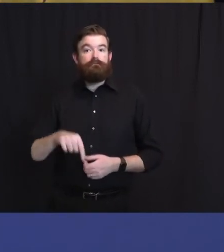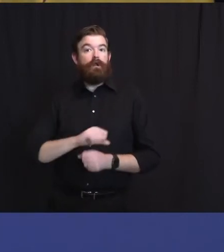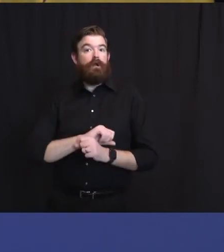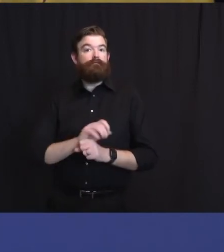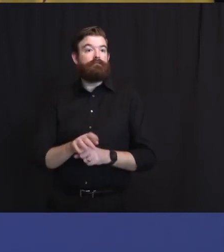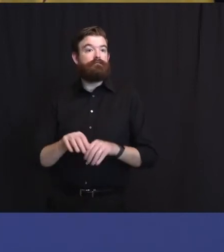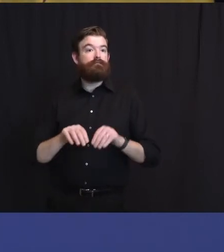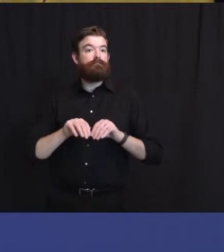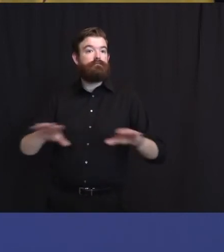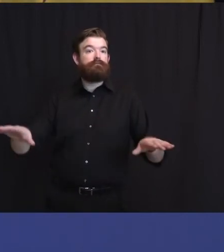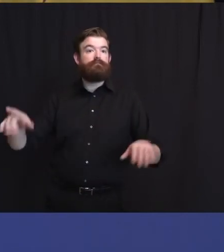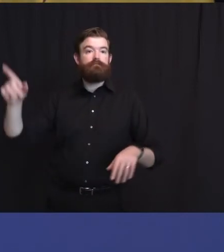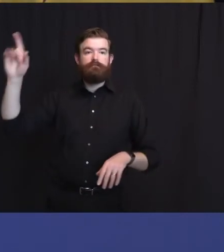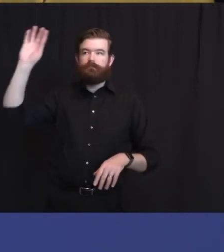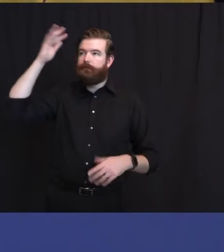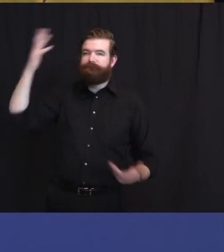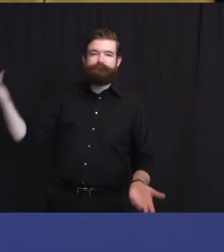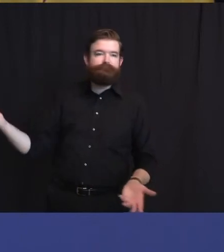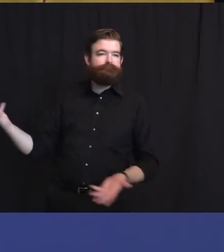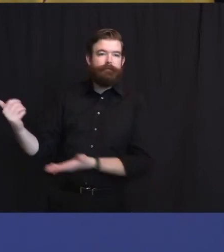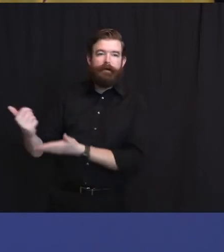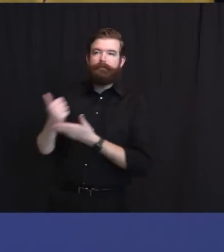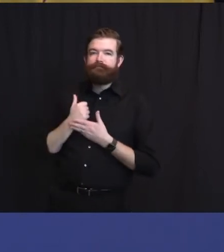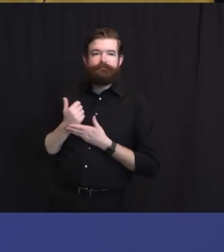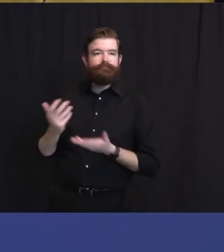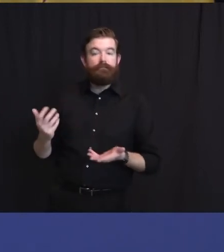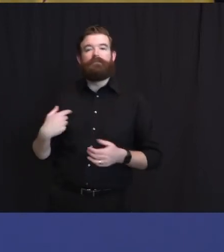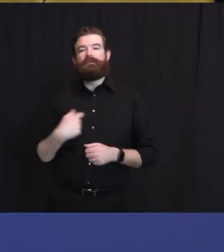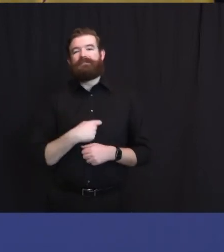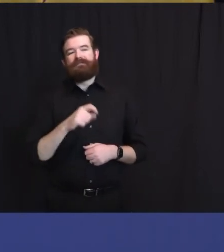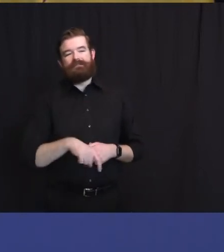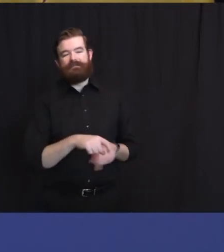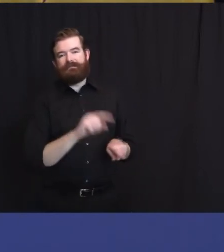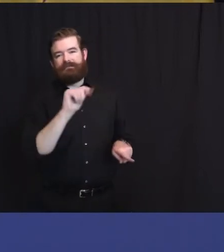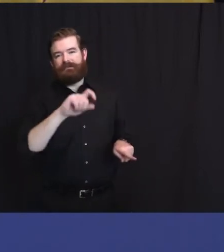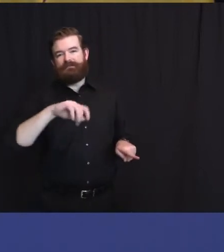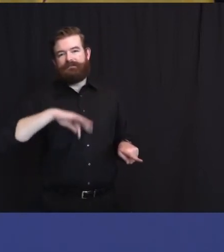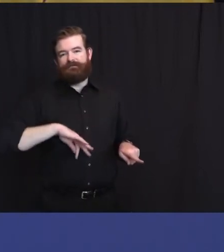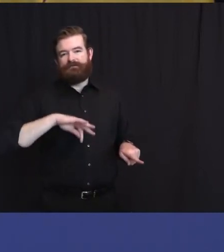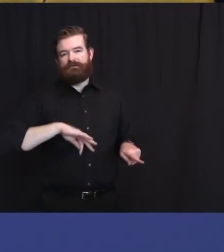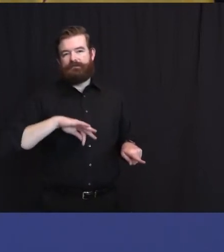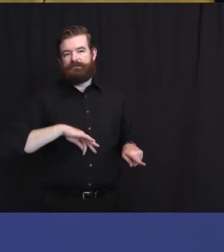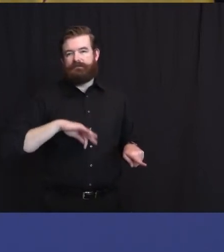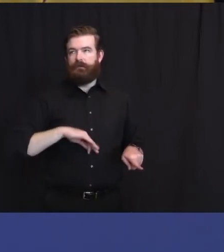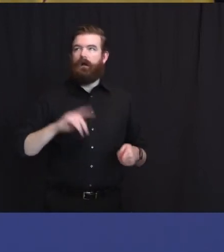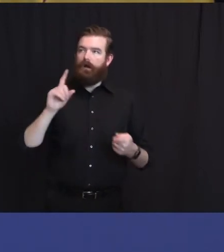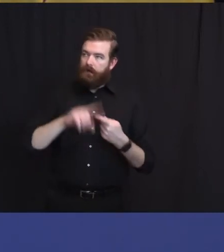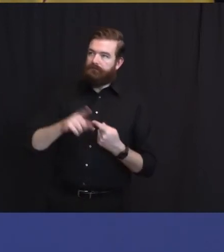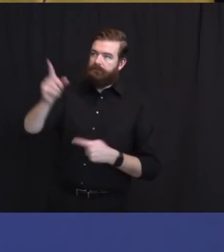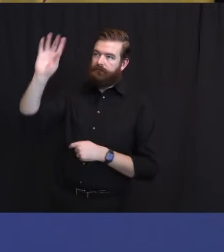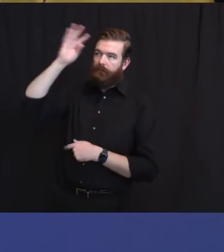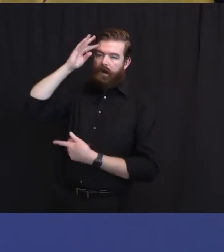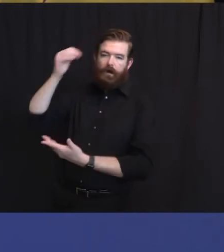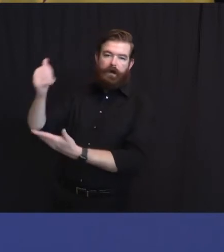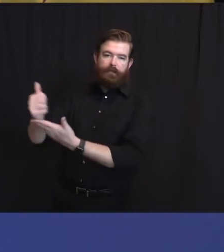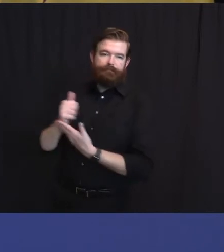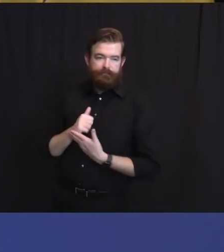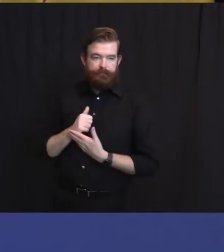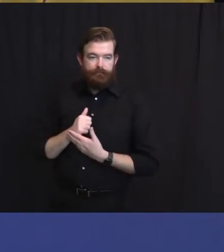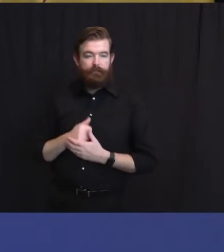time being, we're going to need this. And so I'm gratified that we will have it as a weapon. Dave, good